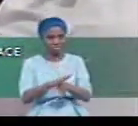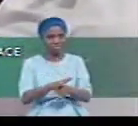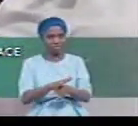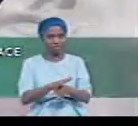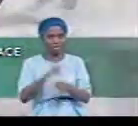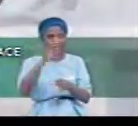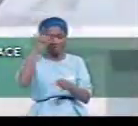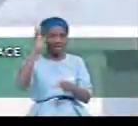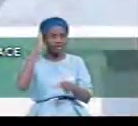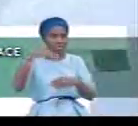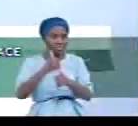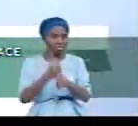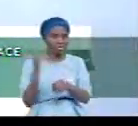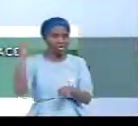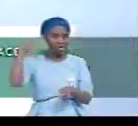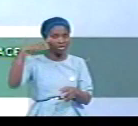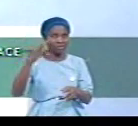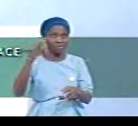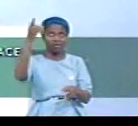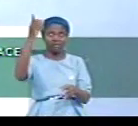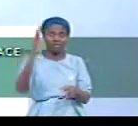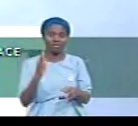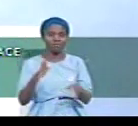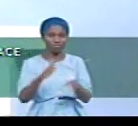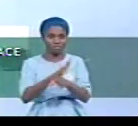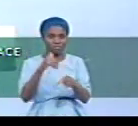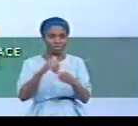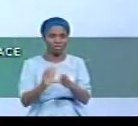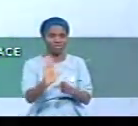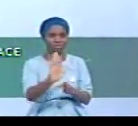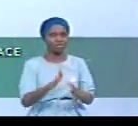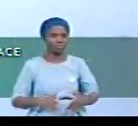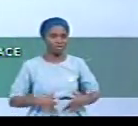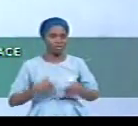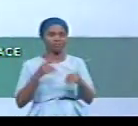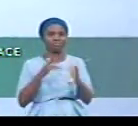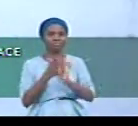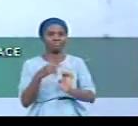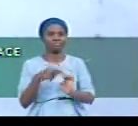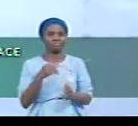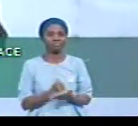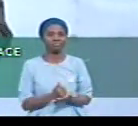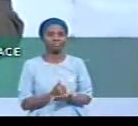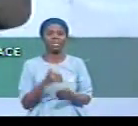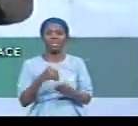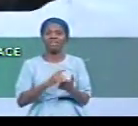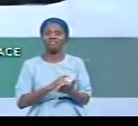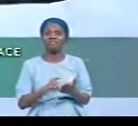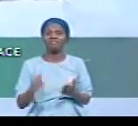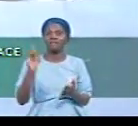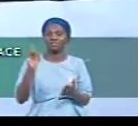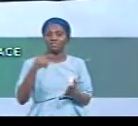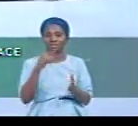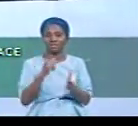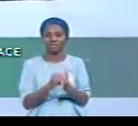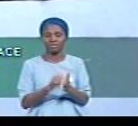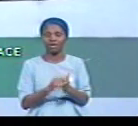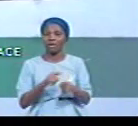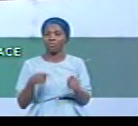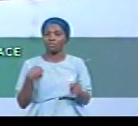God sufficient in your life. Look at verse 18. In verse 18, but we